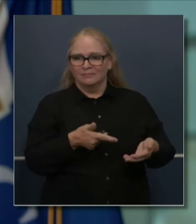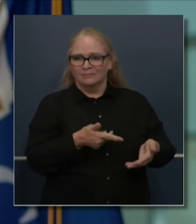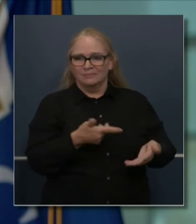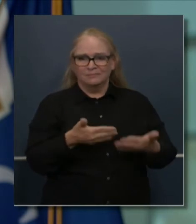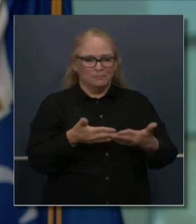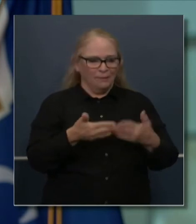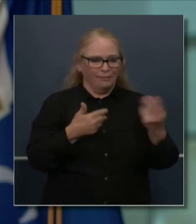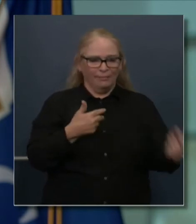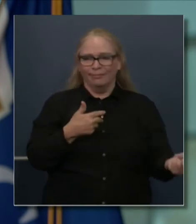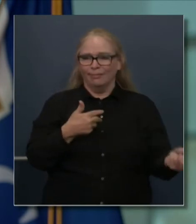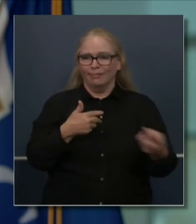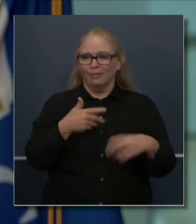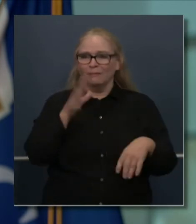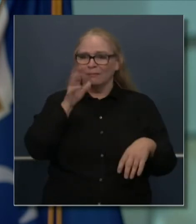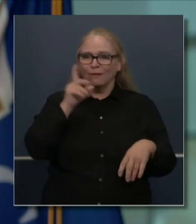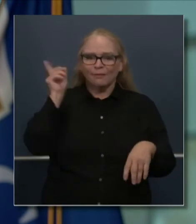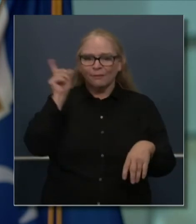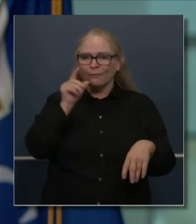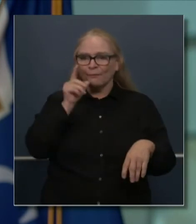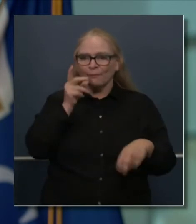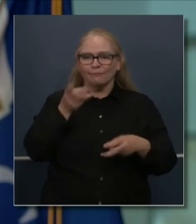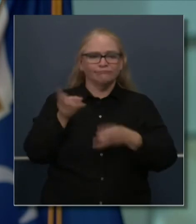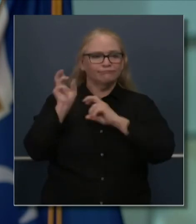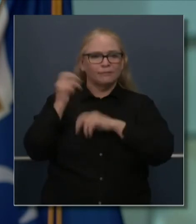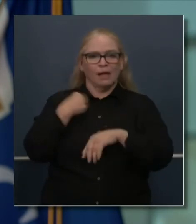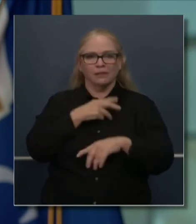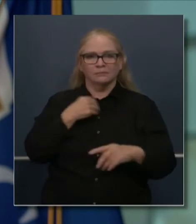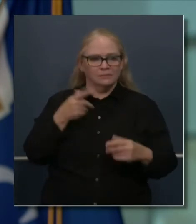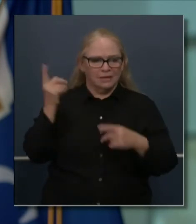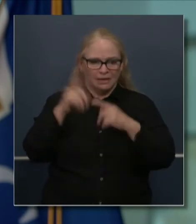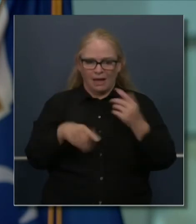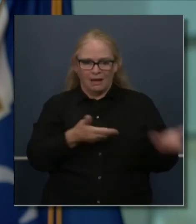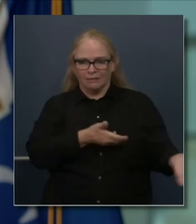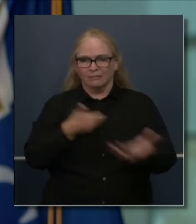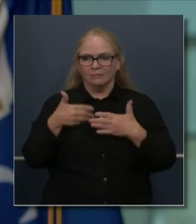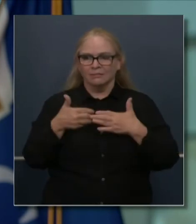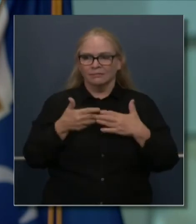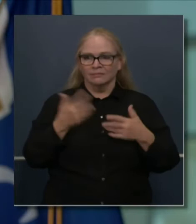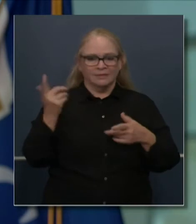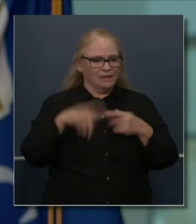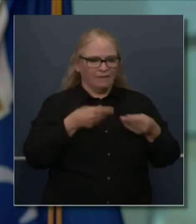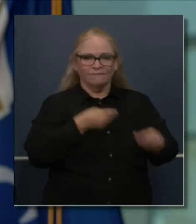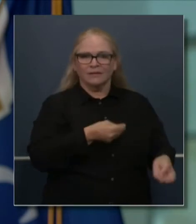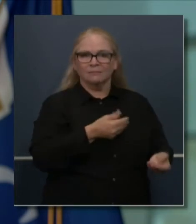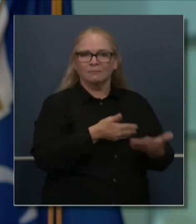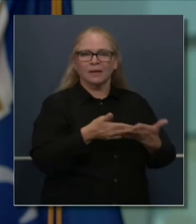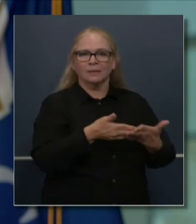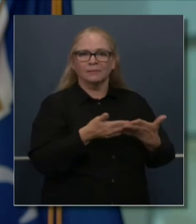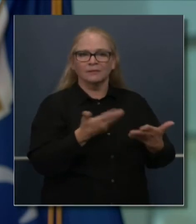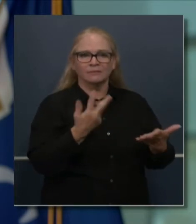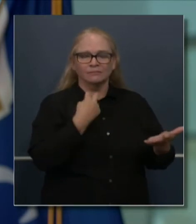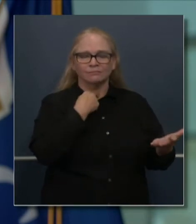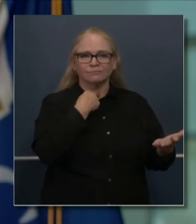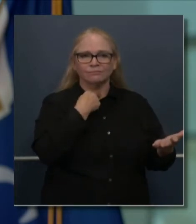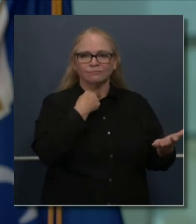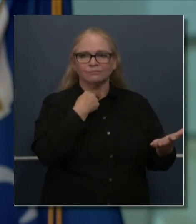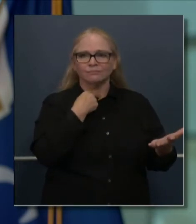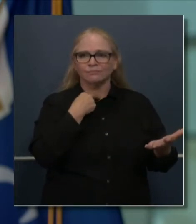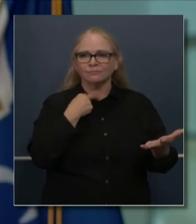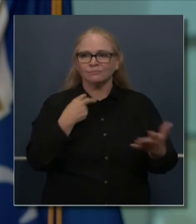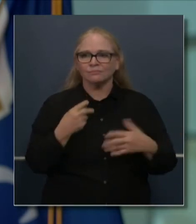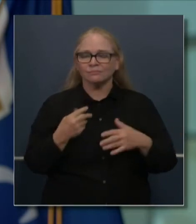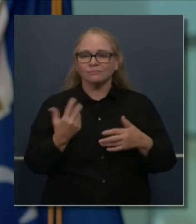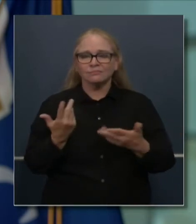me for belaboring this, except to say people are still dying from this pandemic. Don't be misled by the 18 numbers,